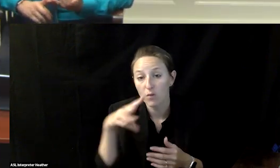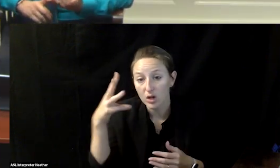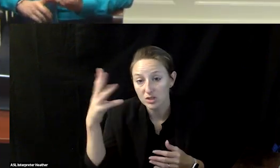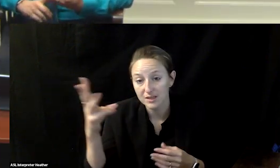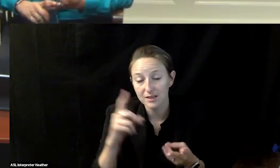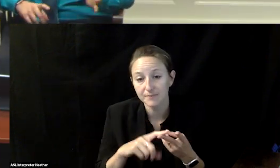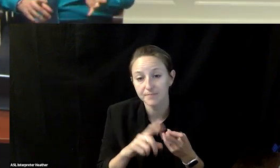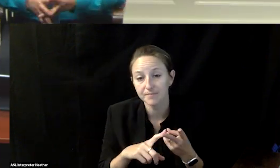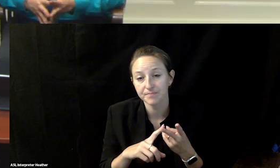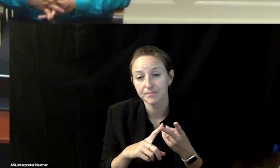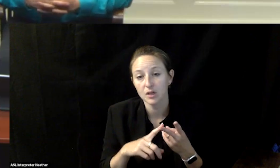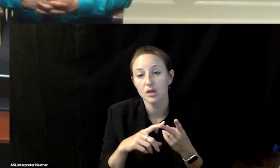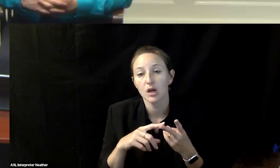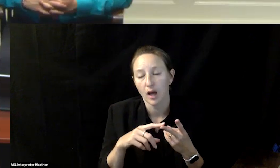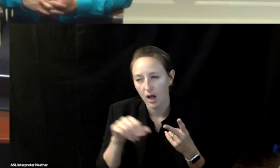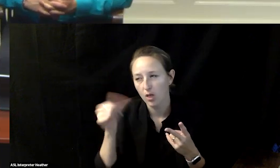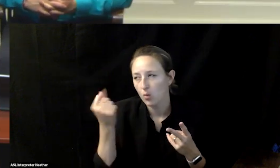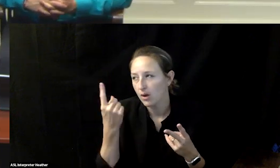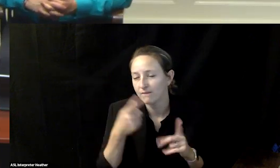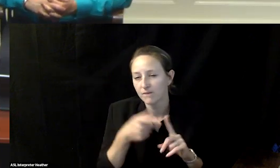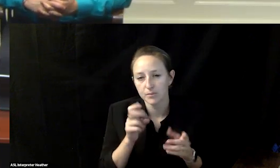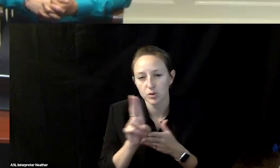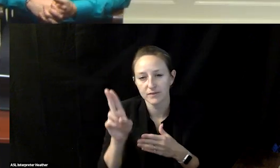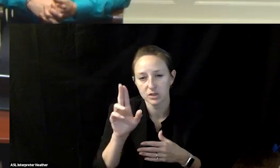one from Duke that have done similar work.